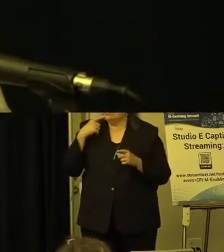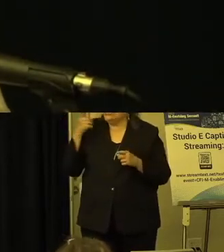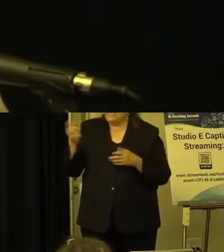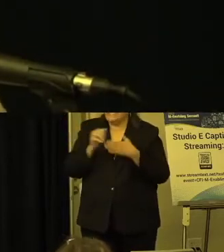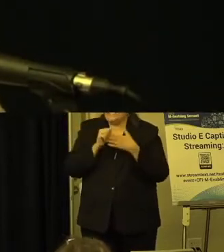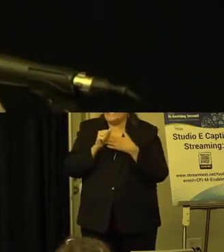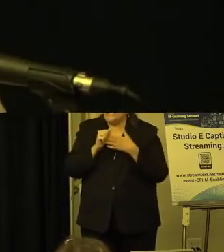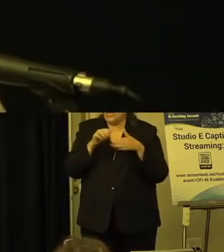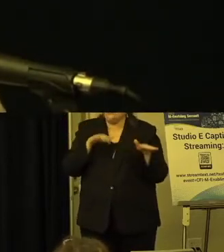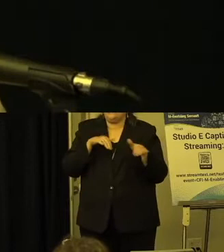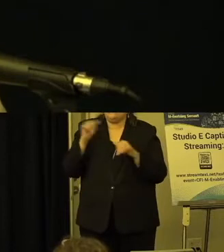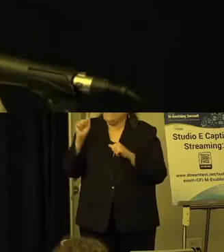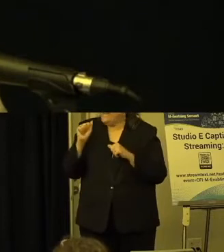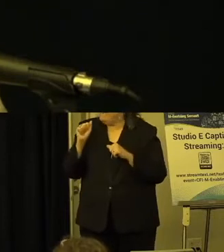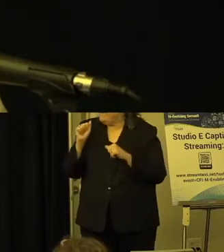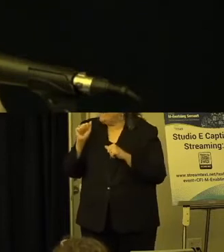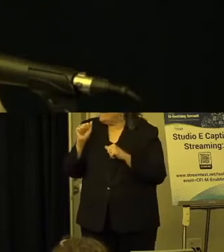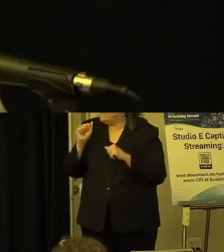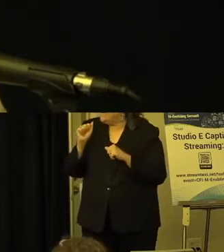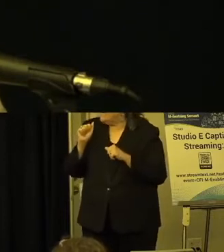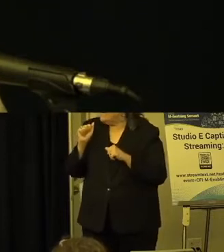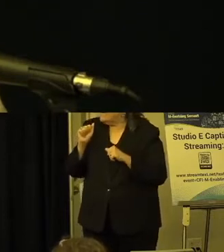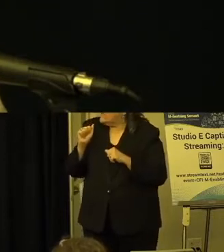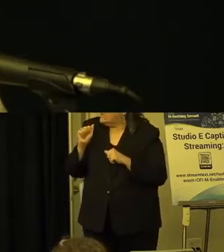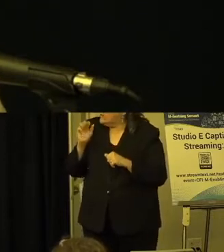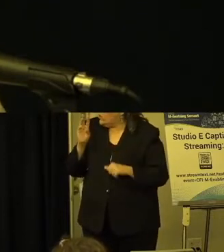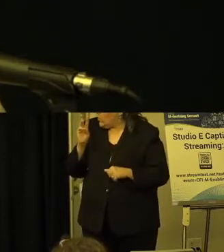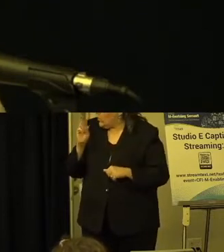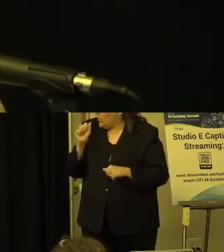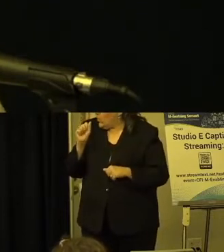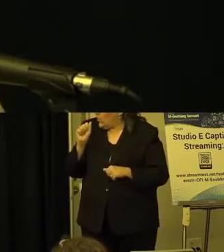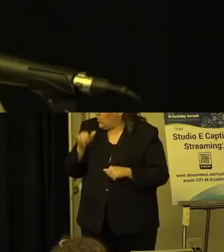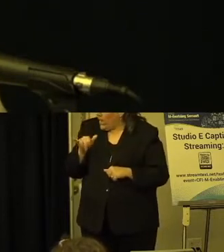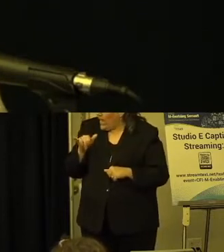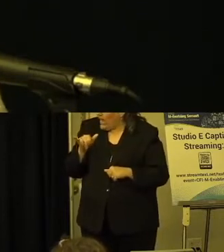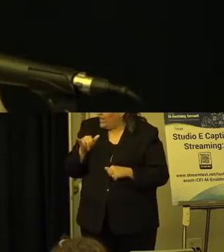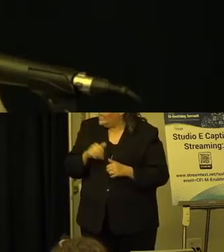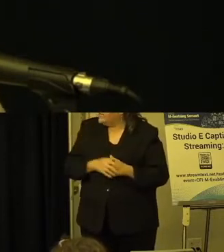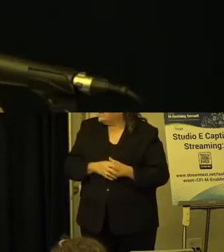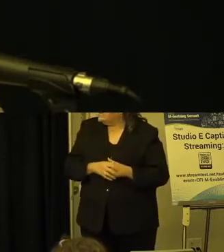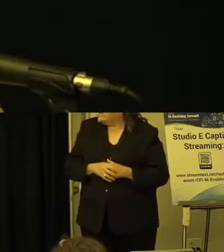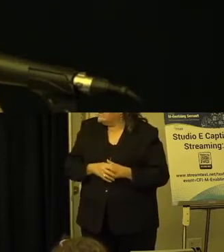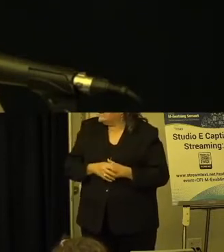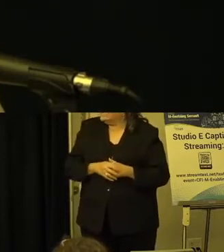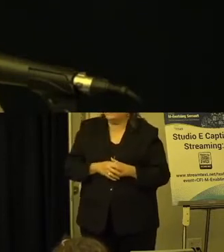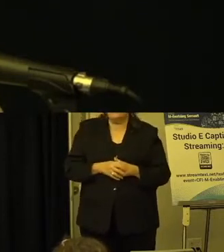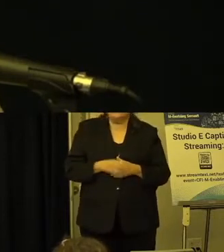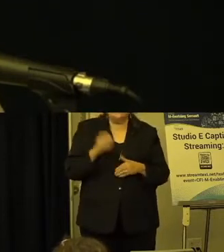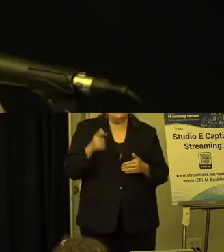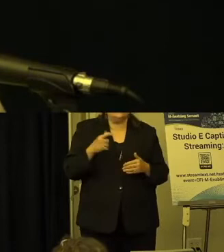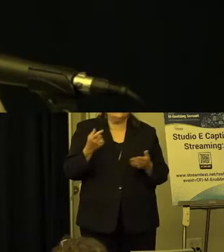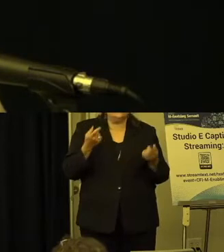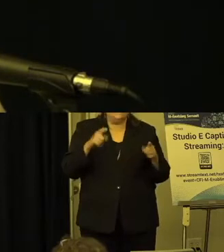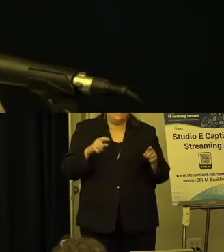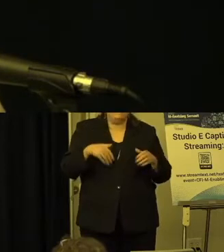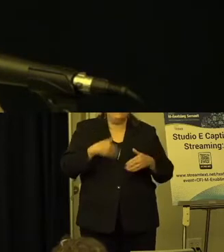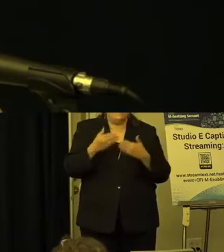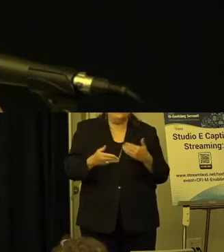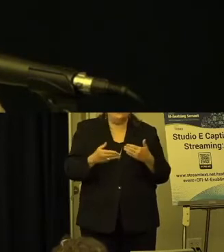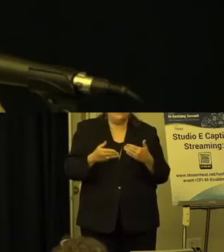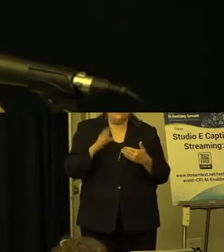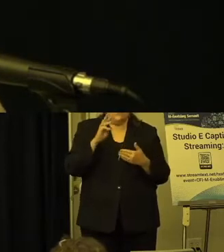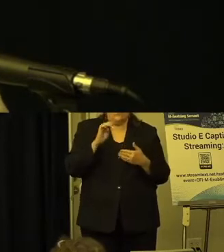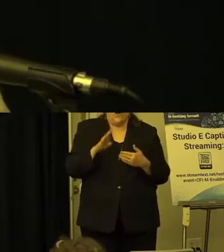Way. So this session is going to be about the next steps and the future of the W3C Web Accessibility